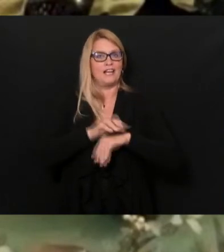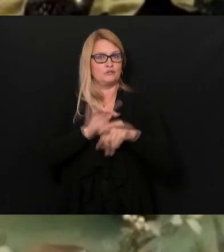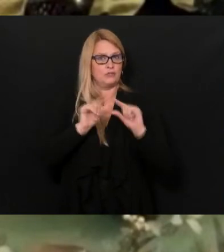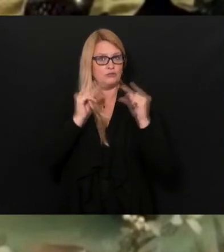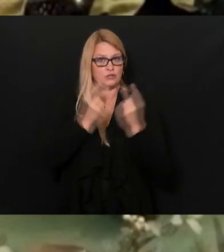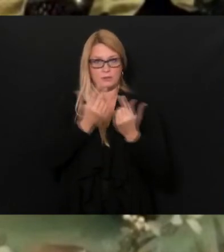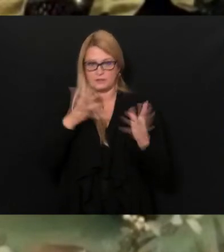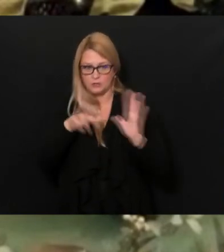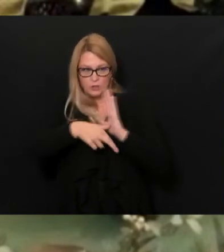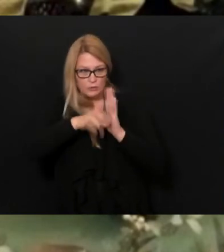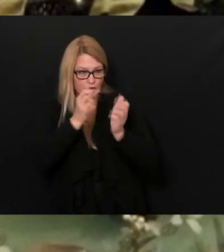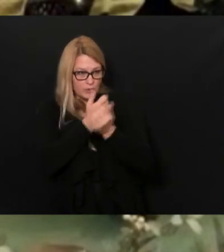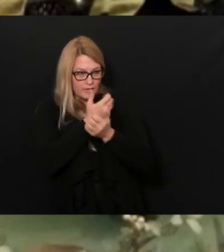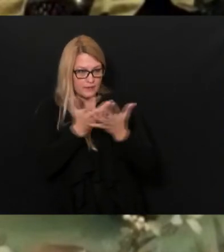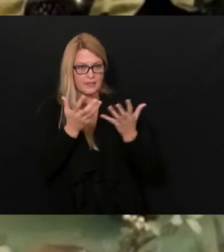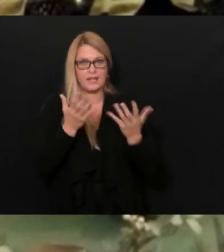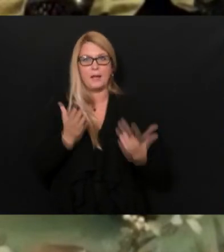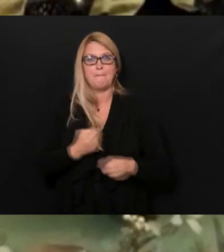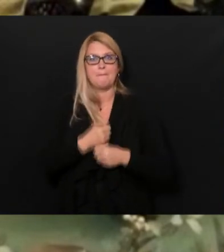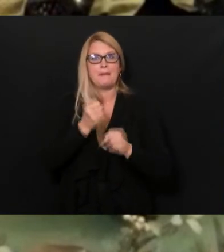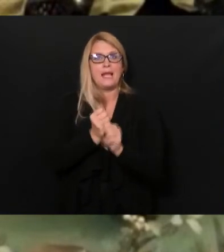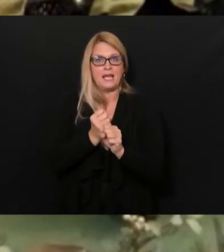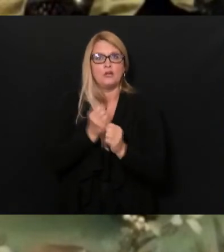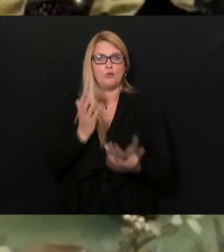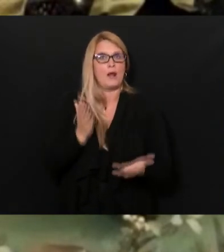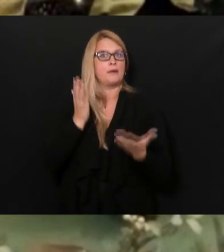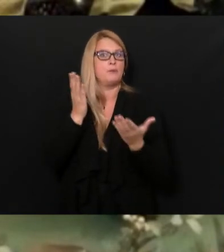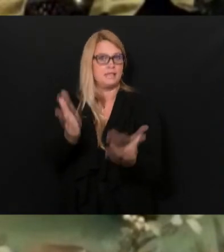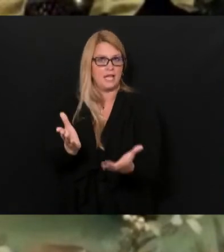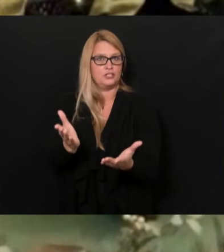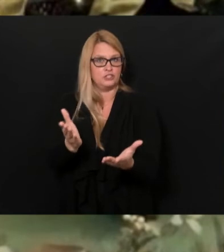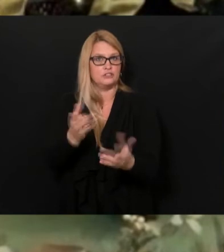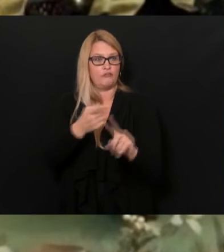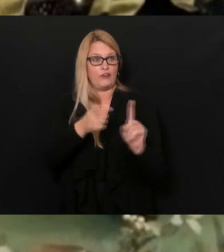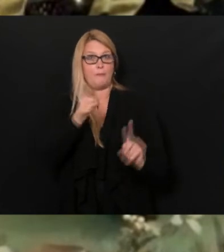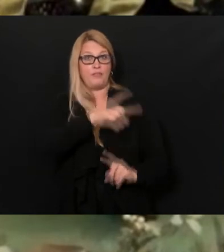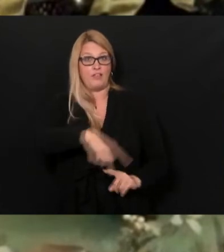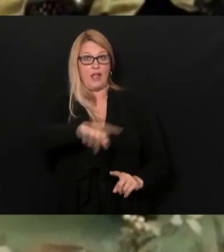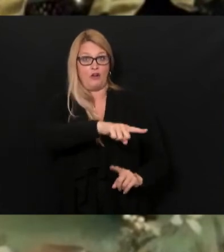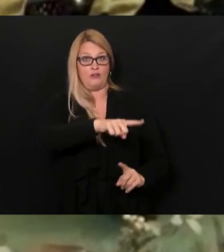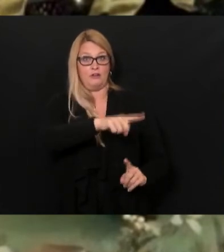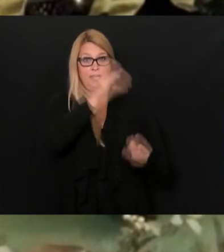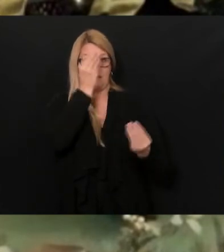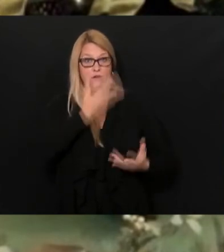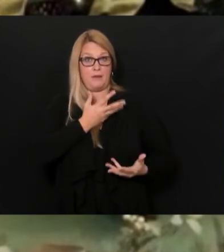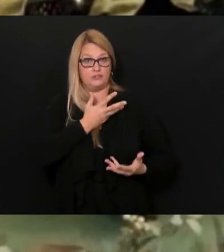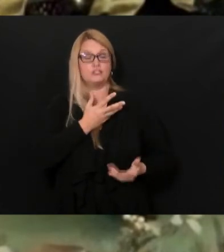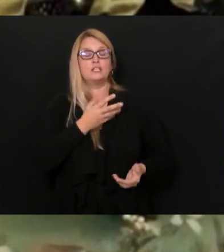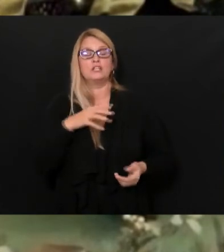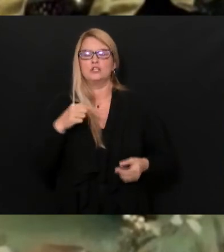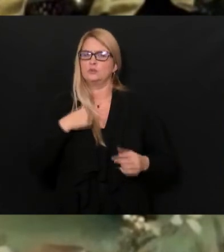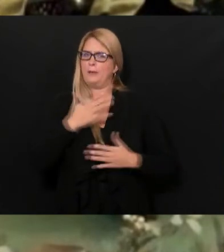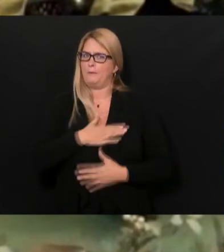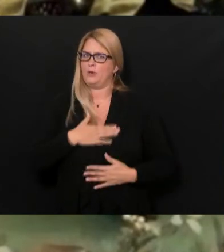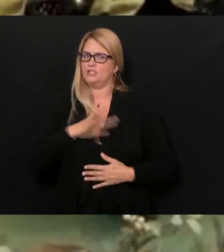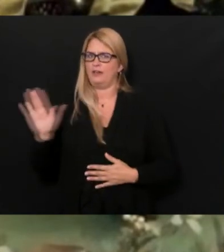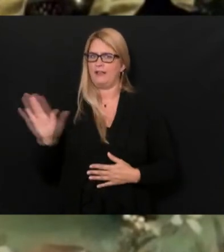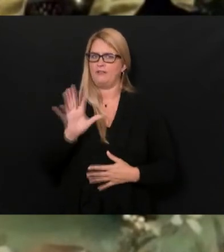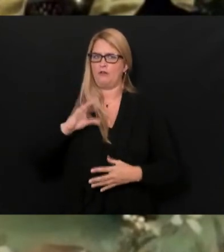has recommendations, has made recommendations based upon that information. And we are very appreciative of their expertise